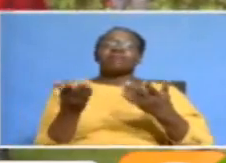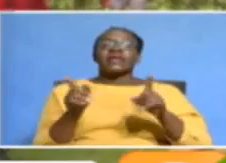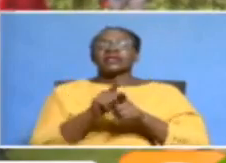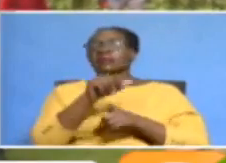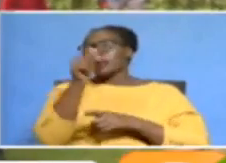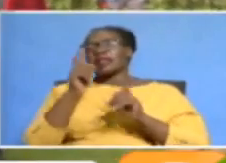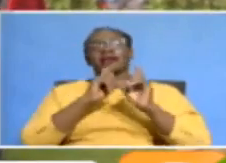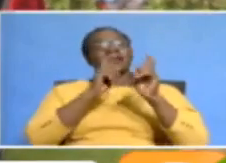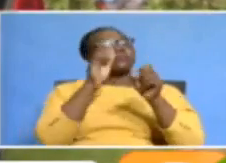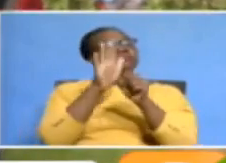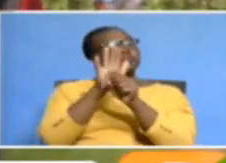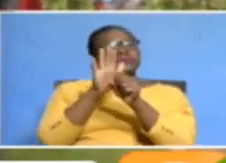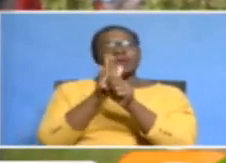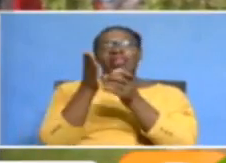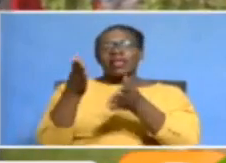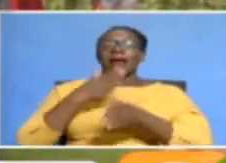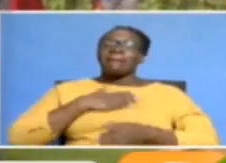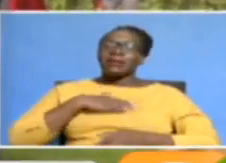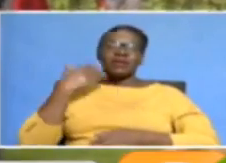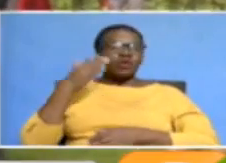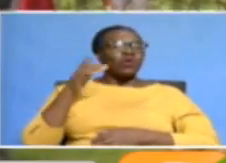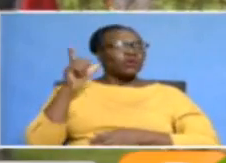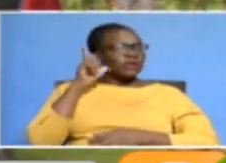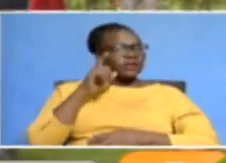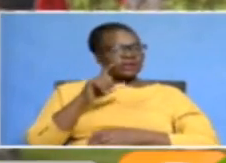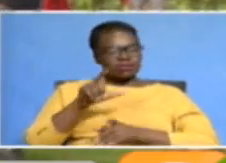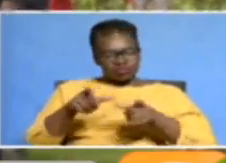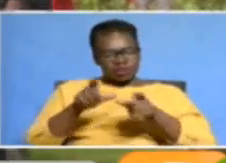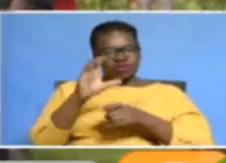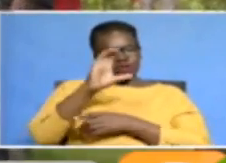zawadi zingine nyingi. Kwa hivyo tune in kwa Radio Citizen. Kama uko